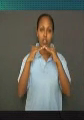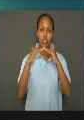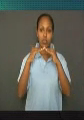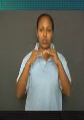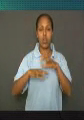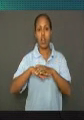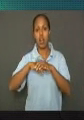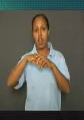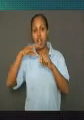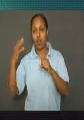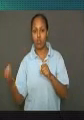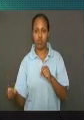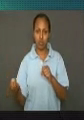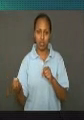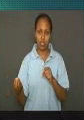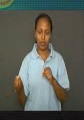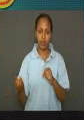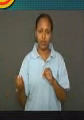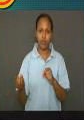an output.